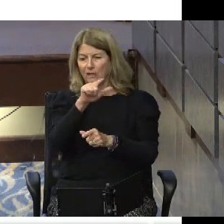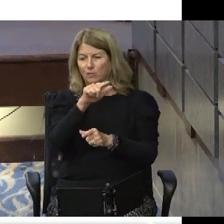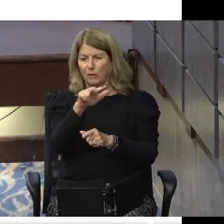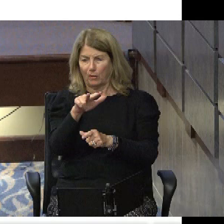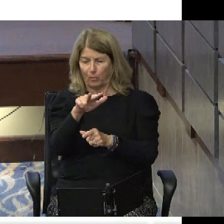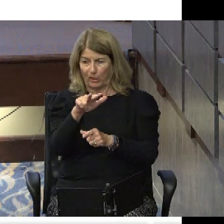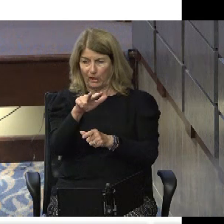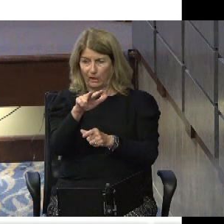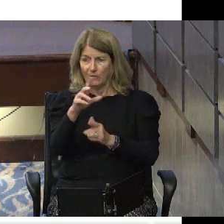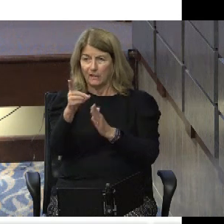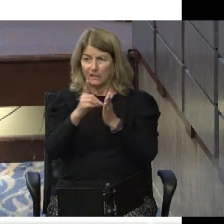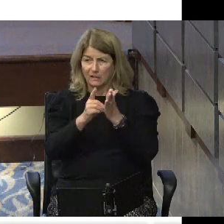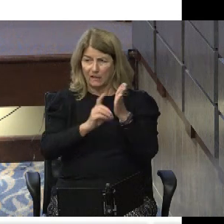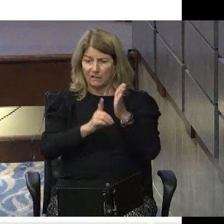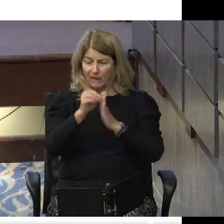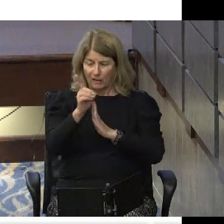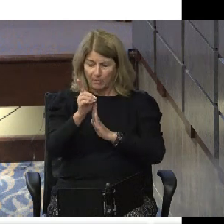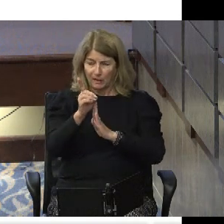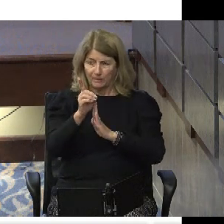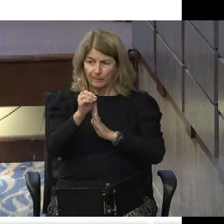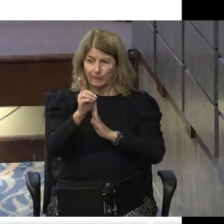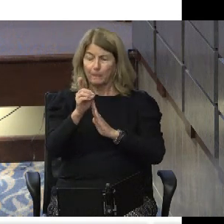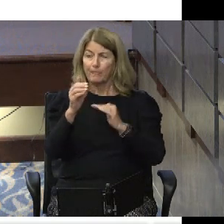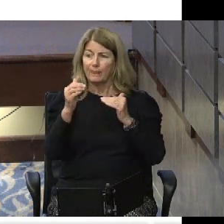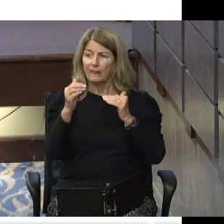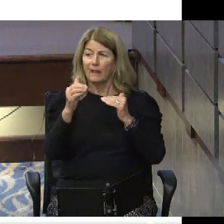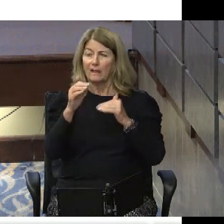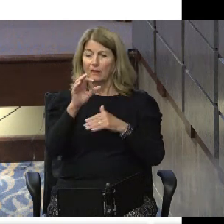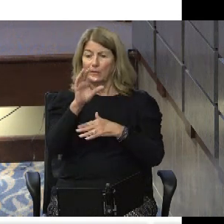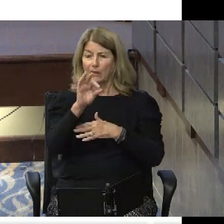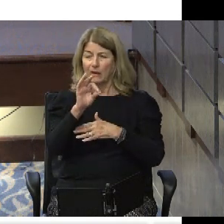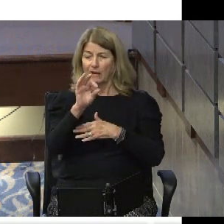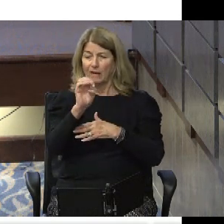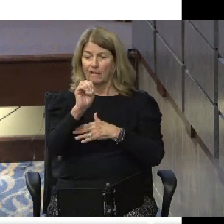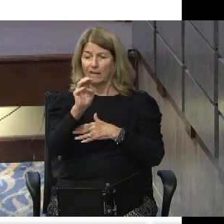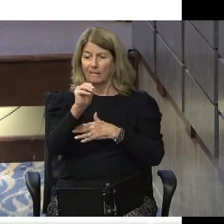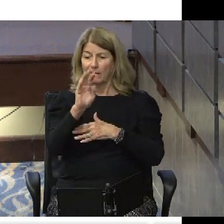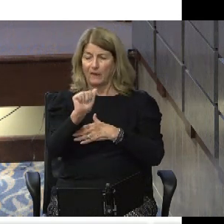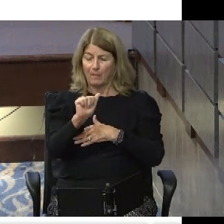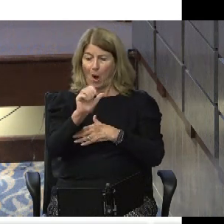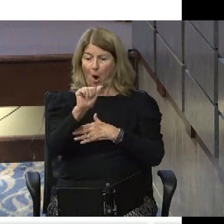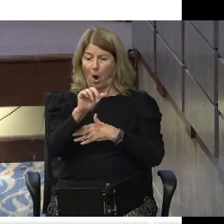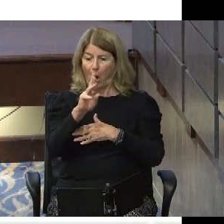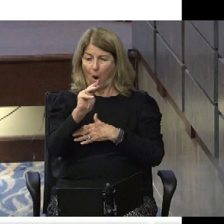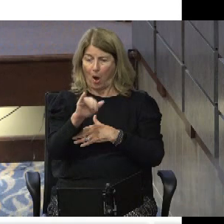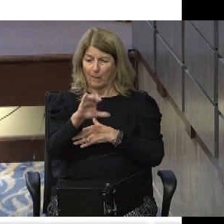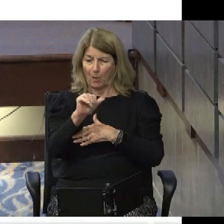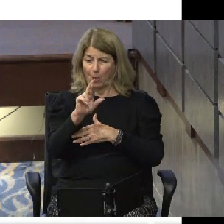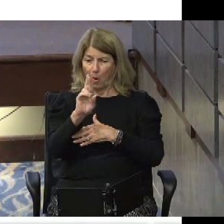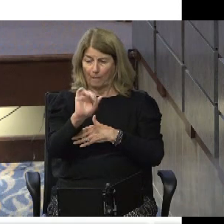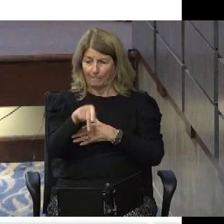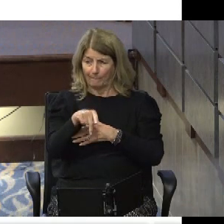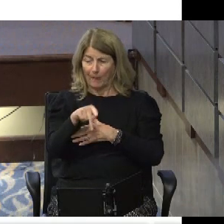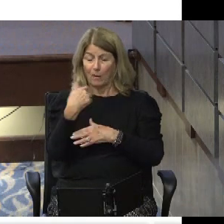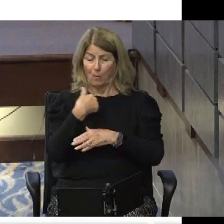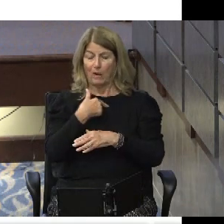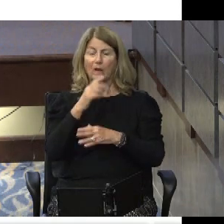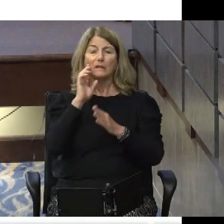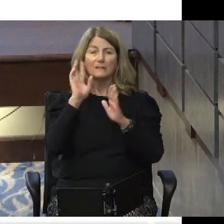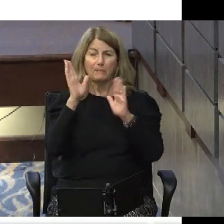have made our submissions to FEMA and Army Corps. We expect to receive comments from